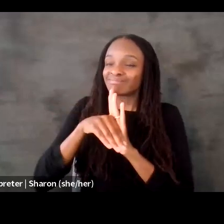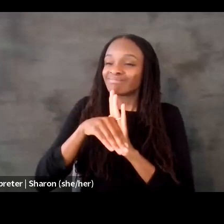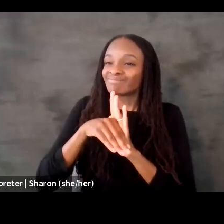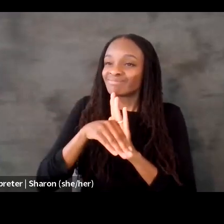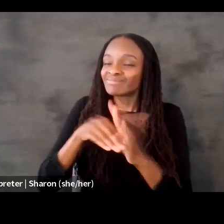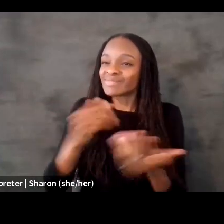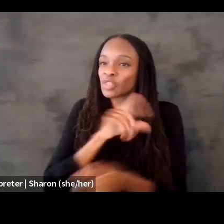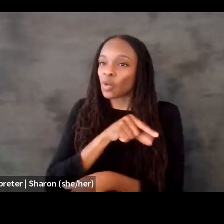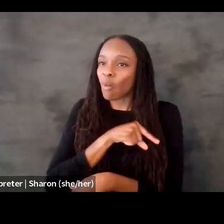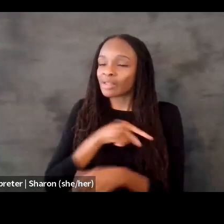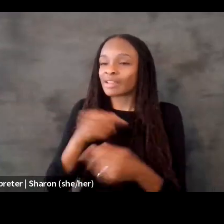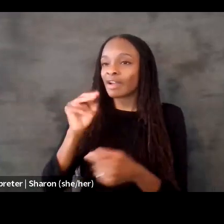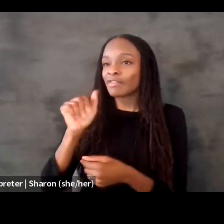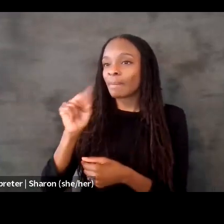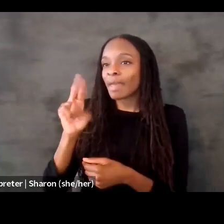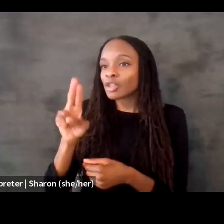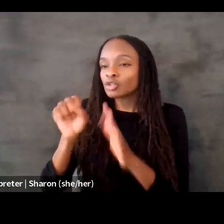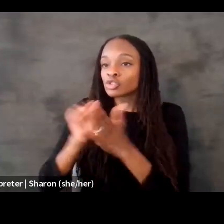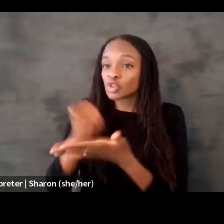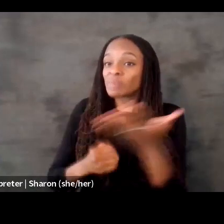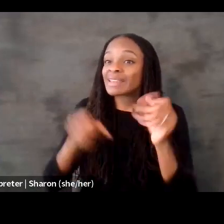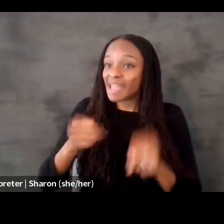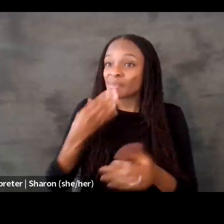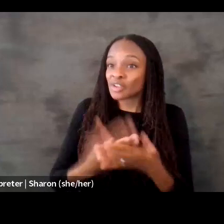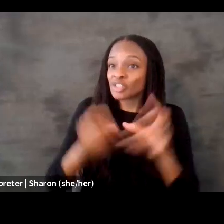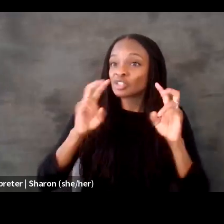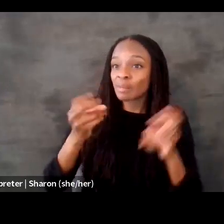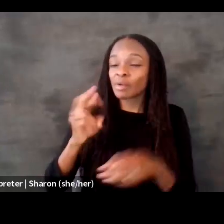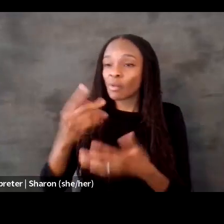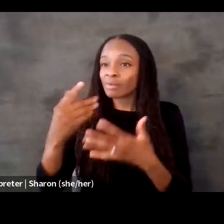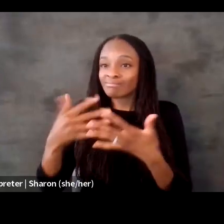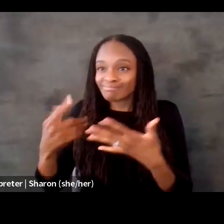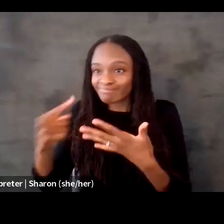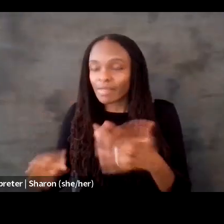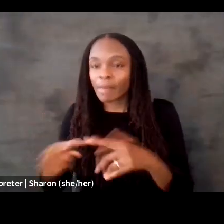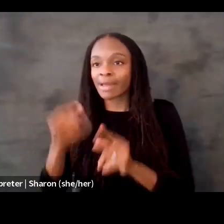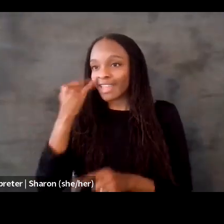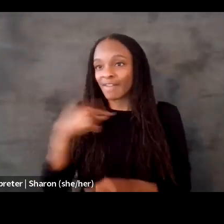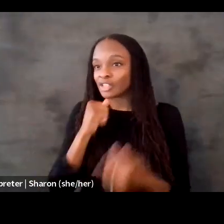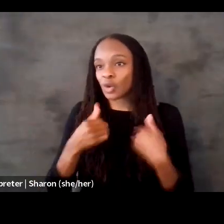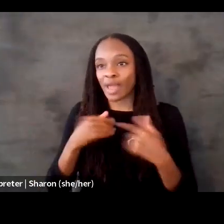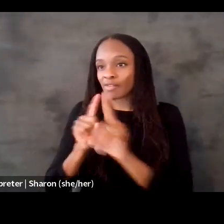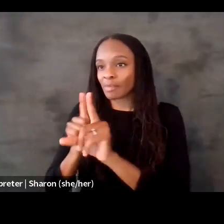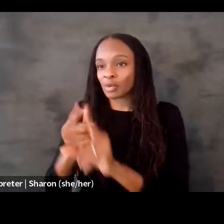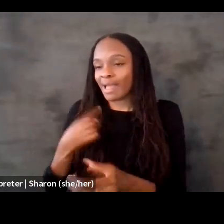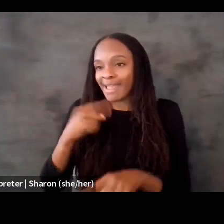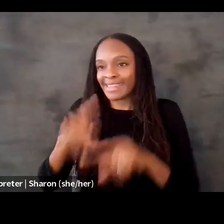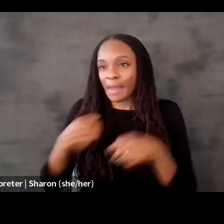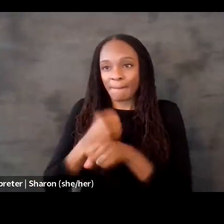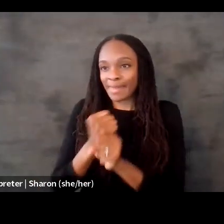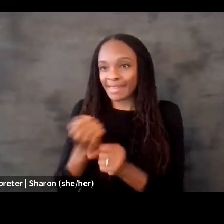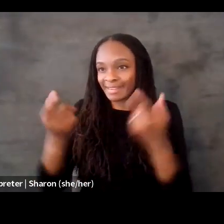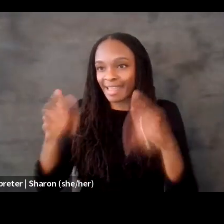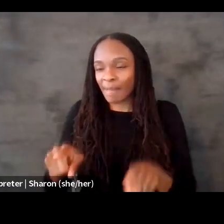really good research question. It could be a really good topic. But if I don't have the mentorship, then I can't bring it into fruition. And then